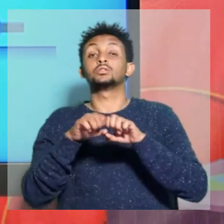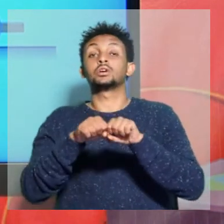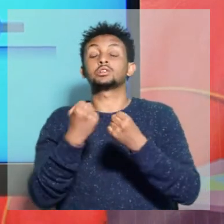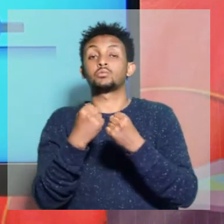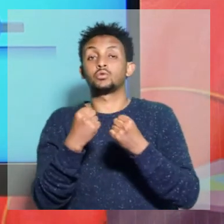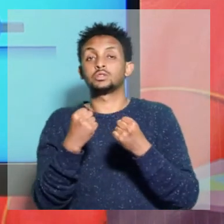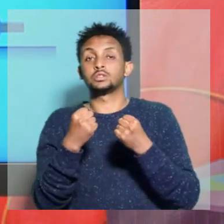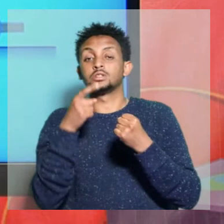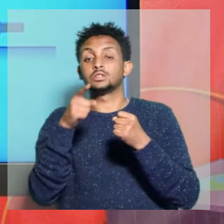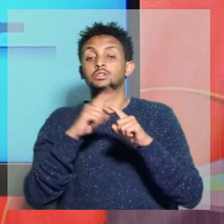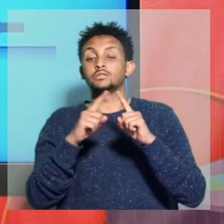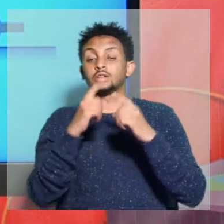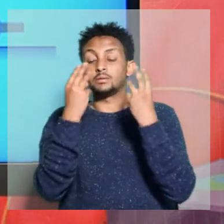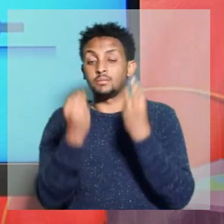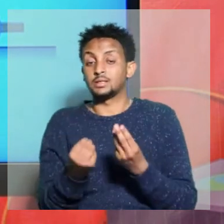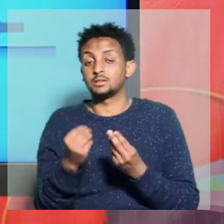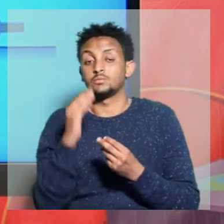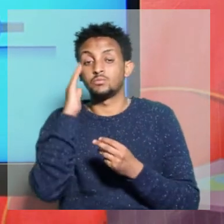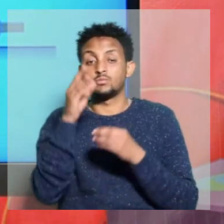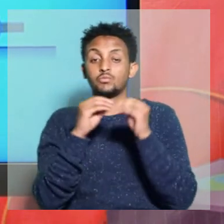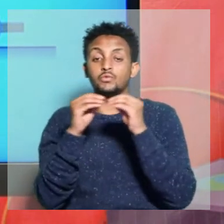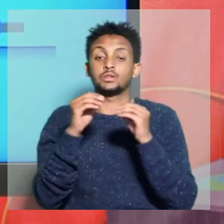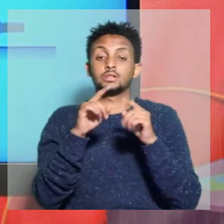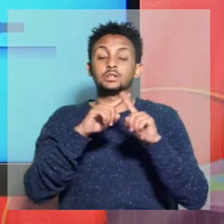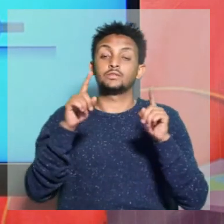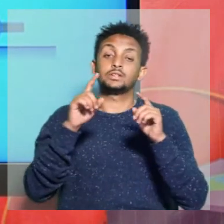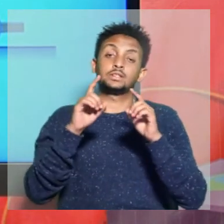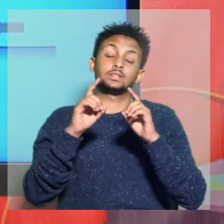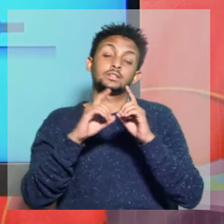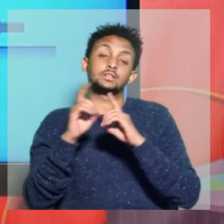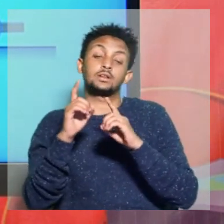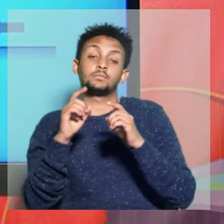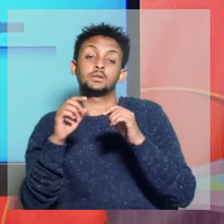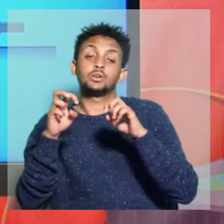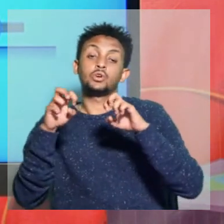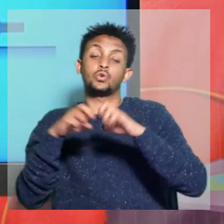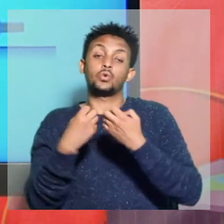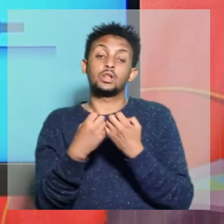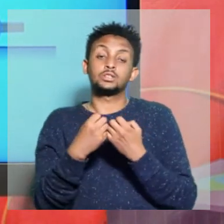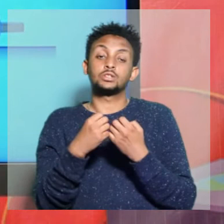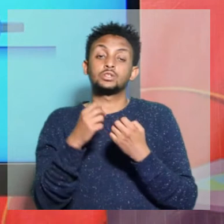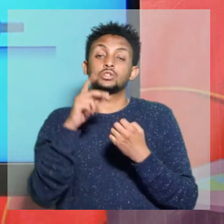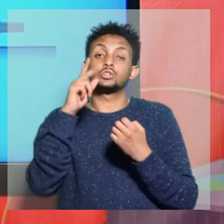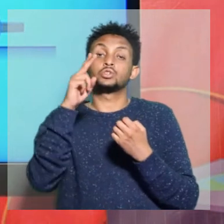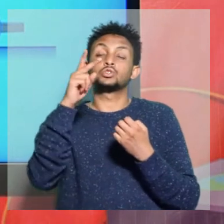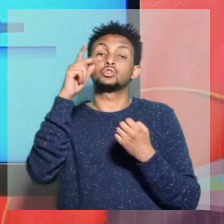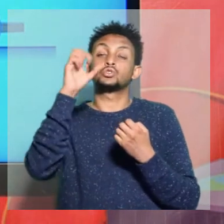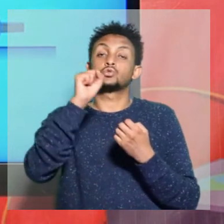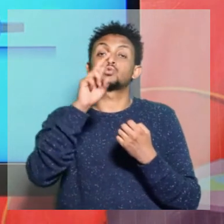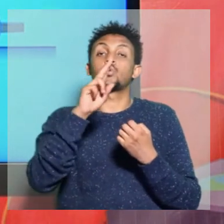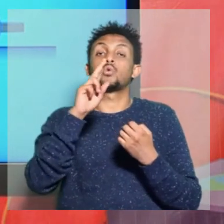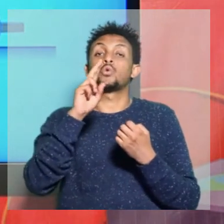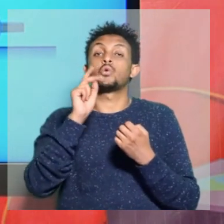that different mass might be moving in different directions. Such type of collision is said to be superelastic